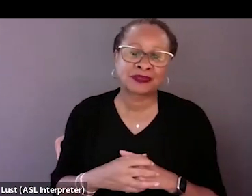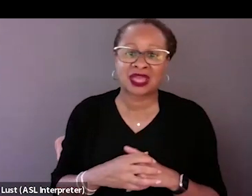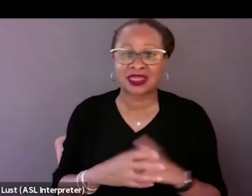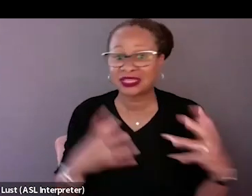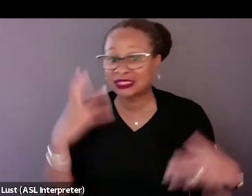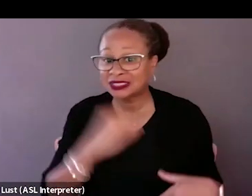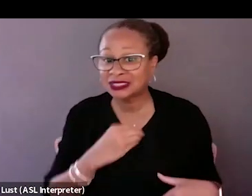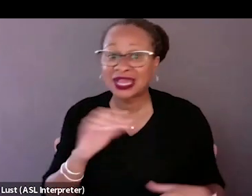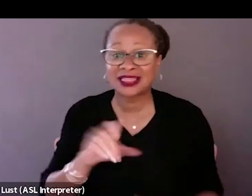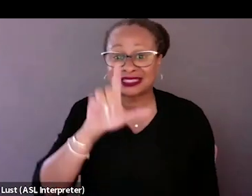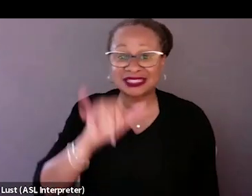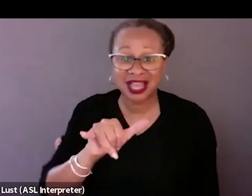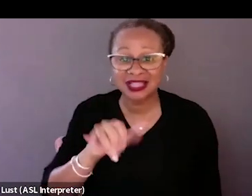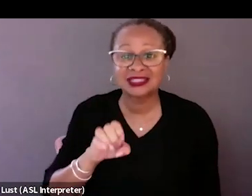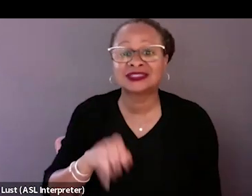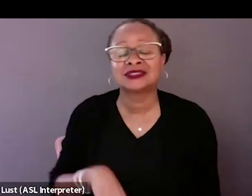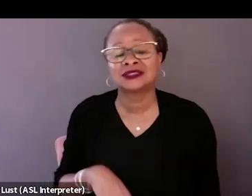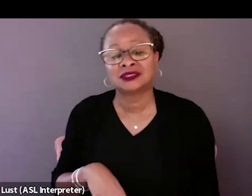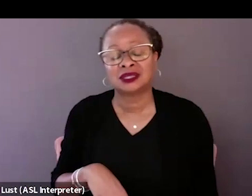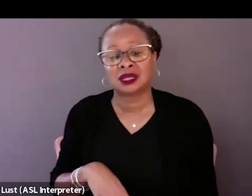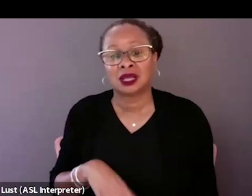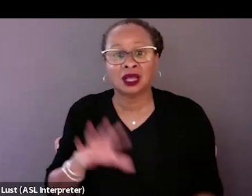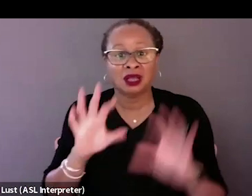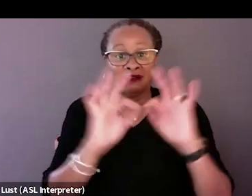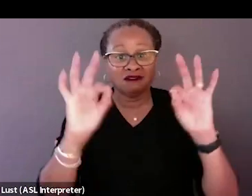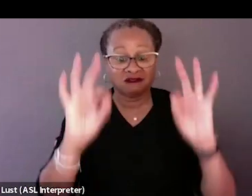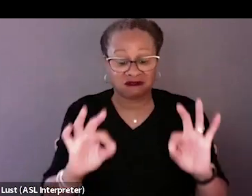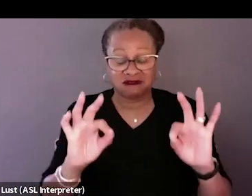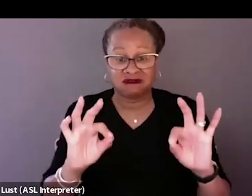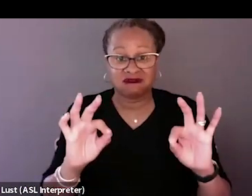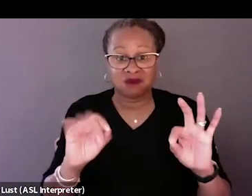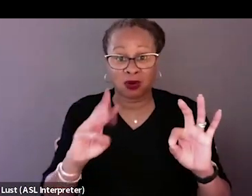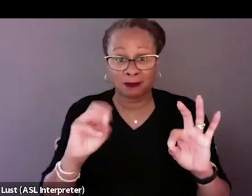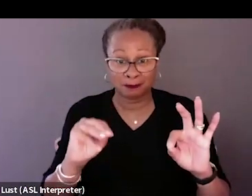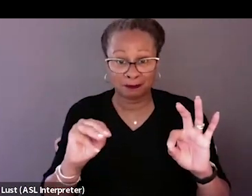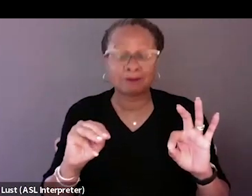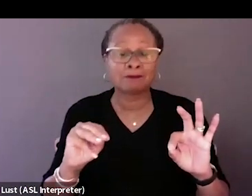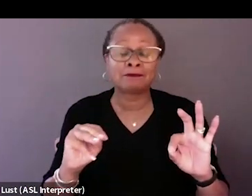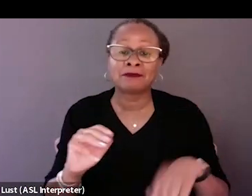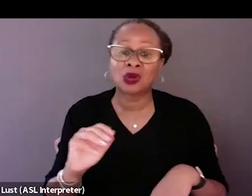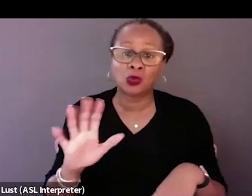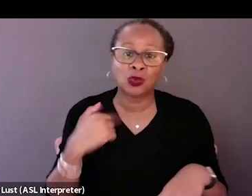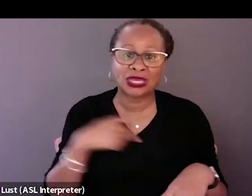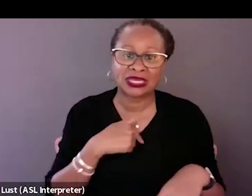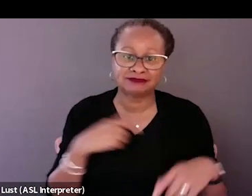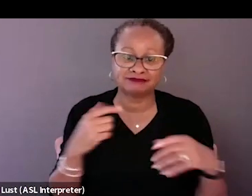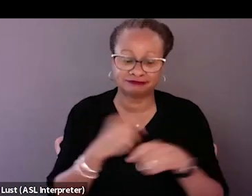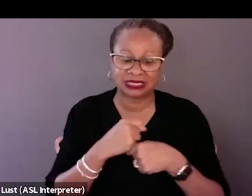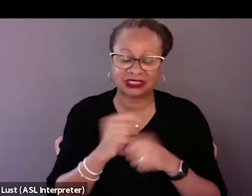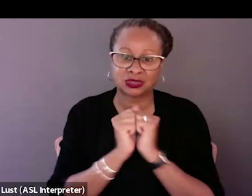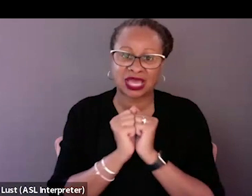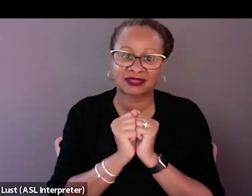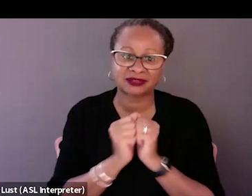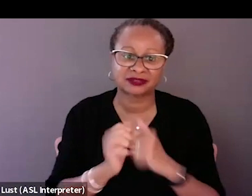aesthetics and the style and the form is something that we really came together like between